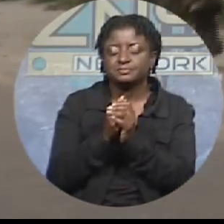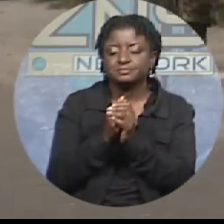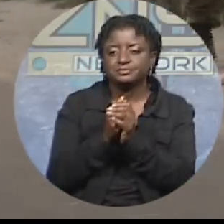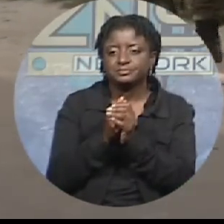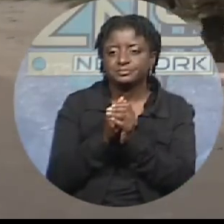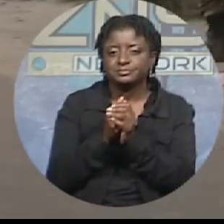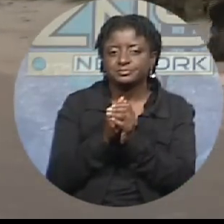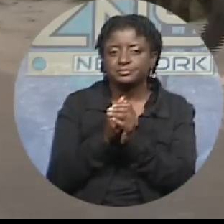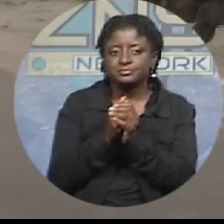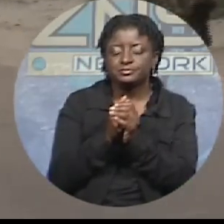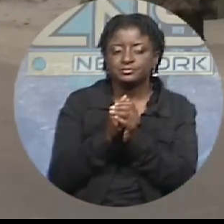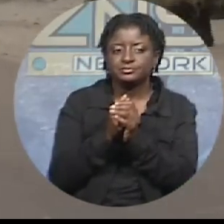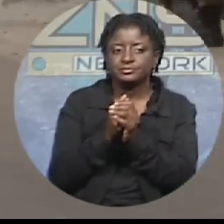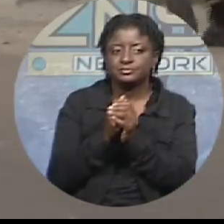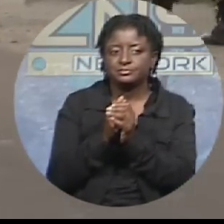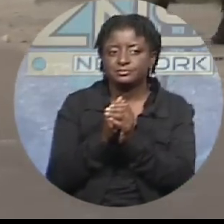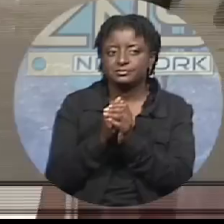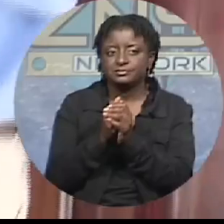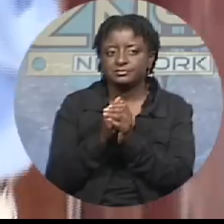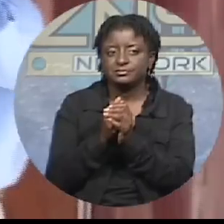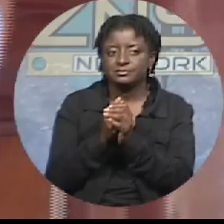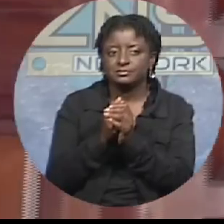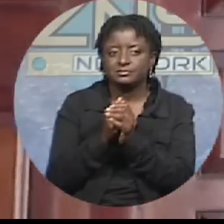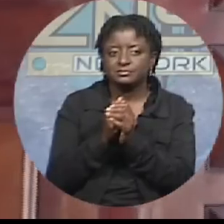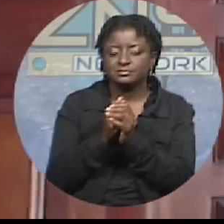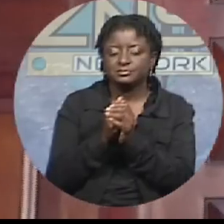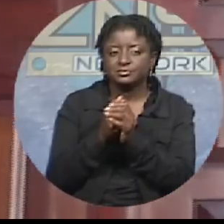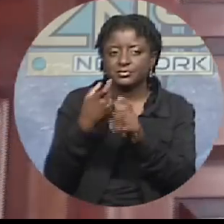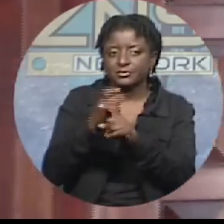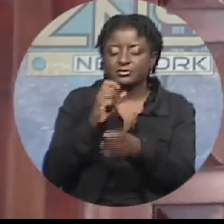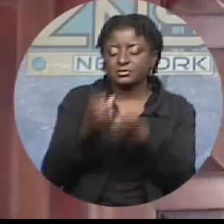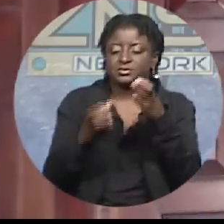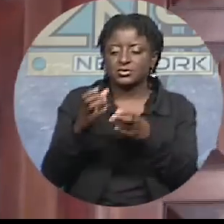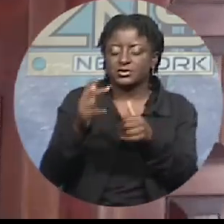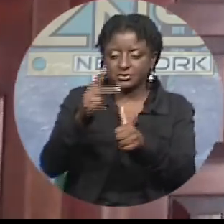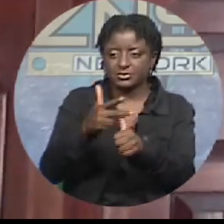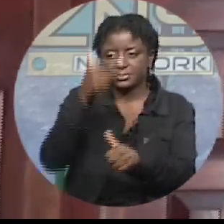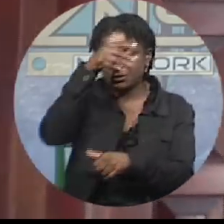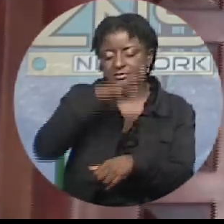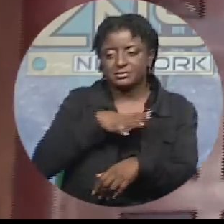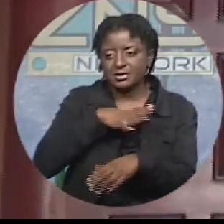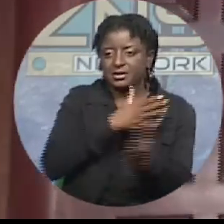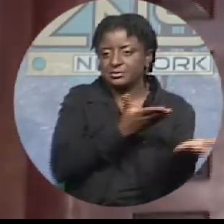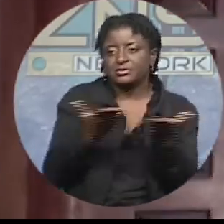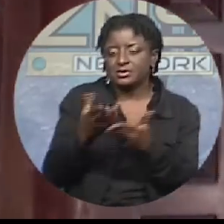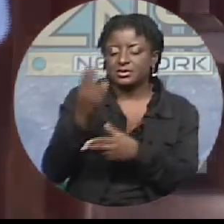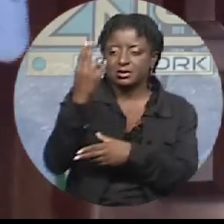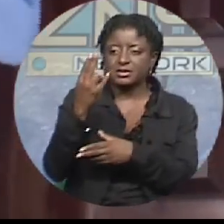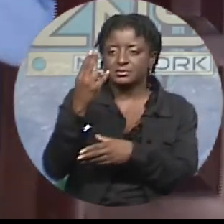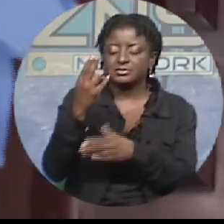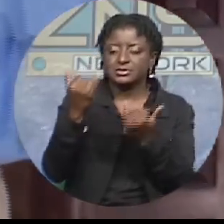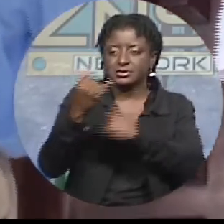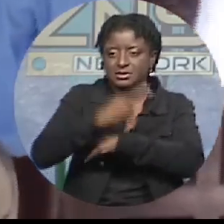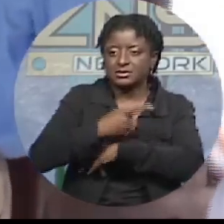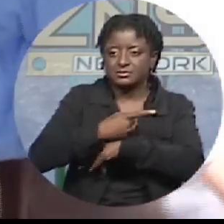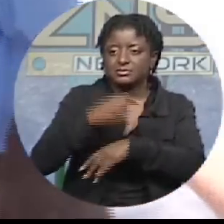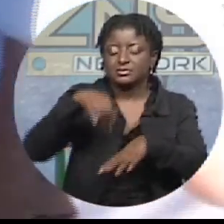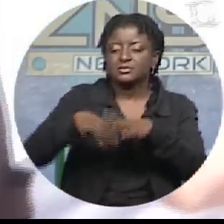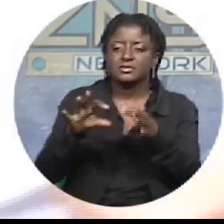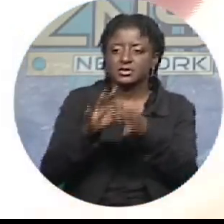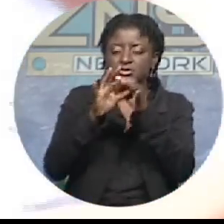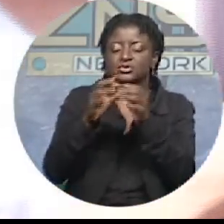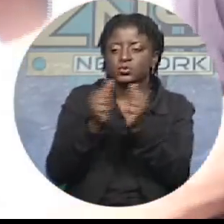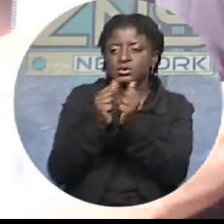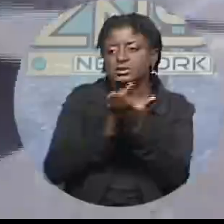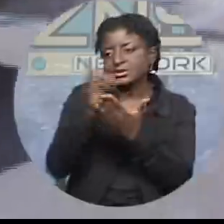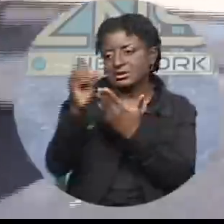Ferguson, ZNS Network News. From the courts, a third man arraigned today in connection with that December 27th mass shooting in